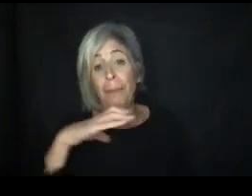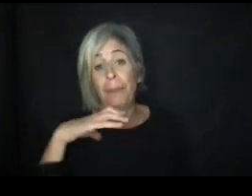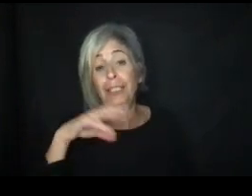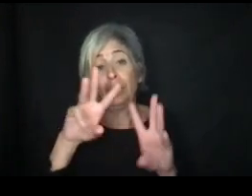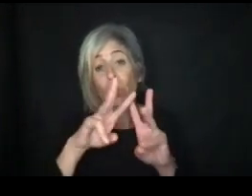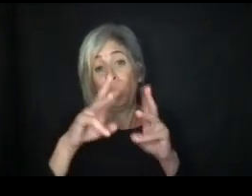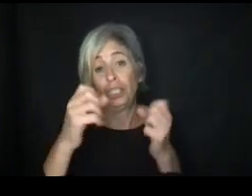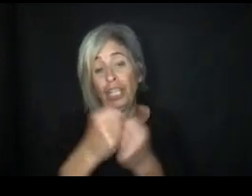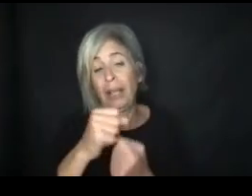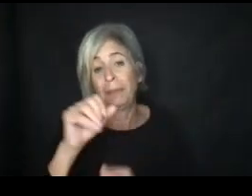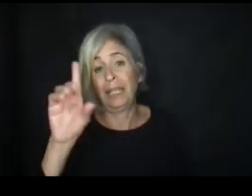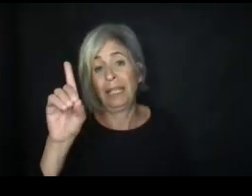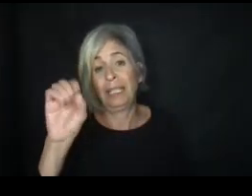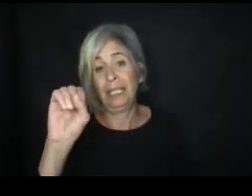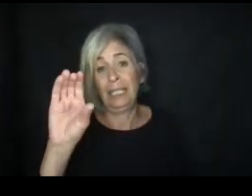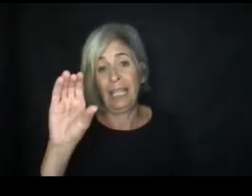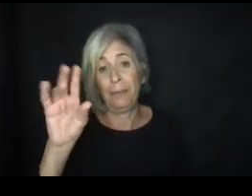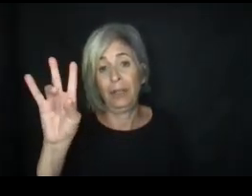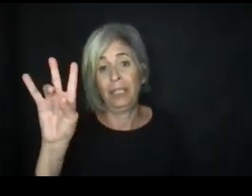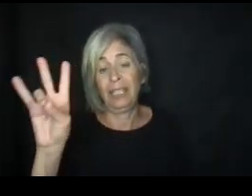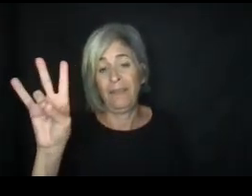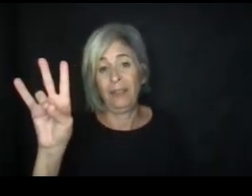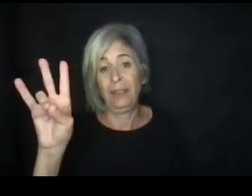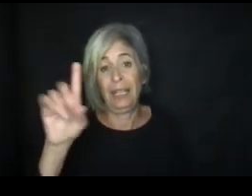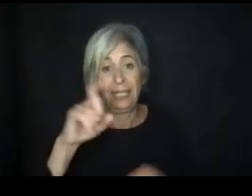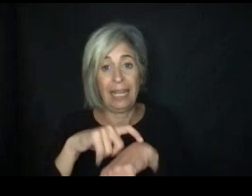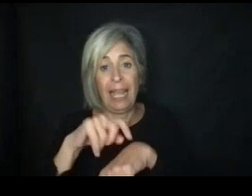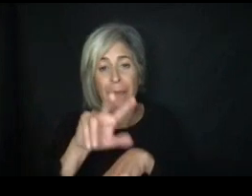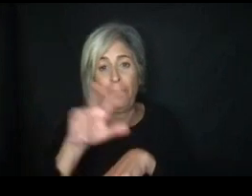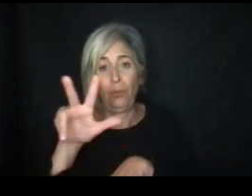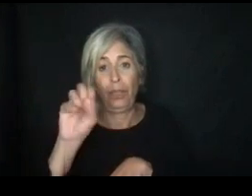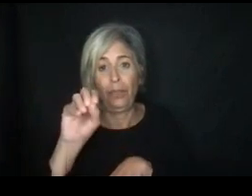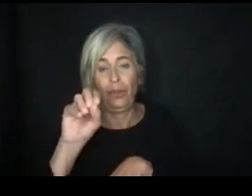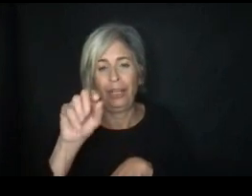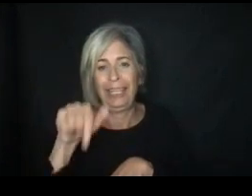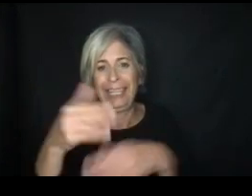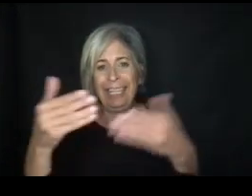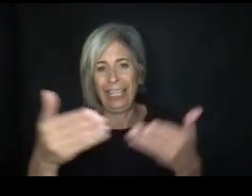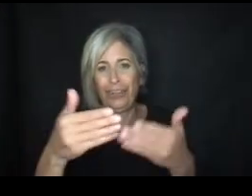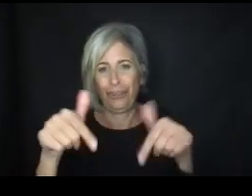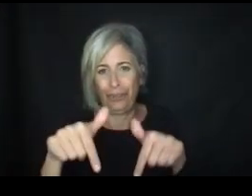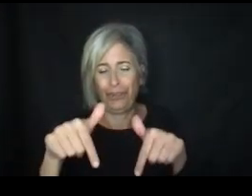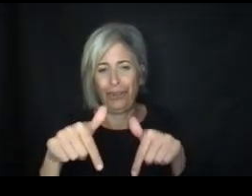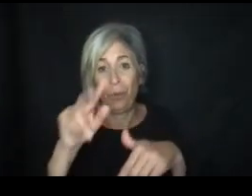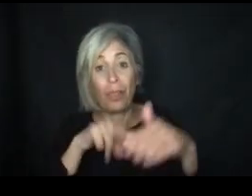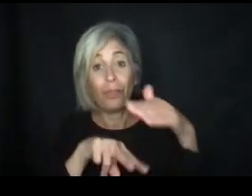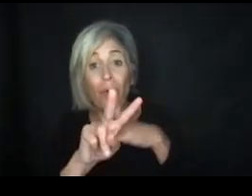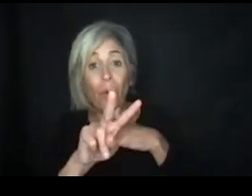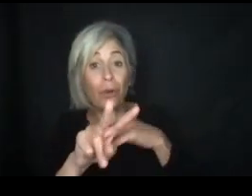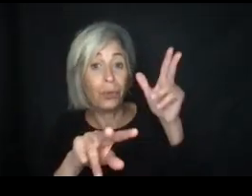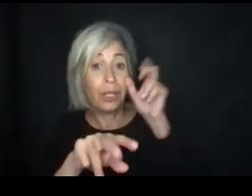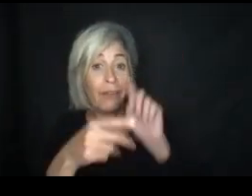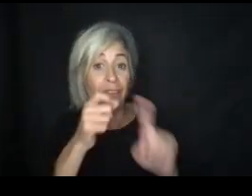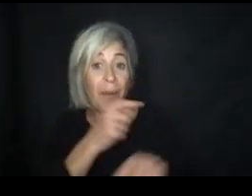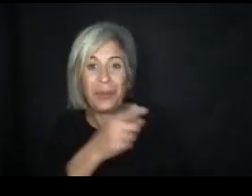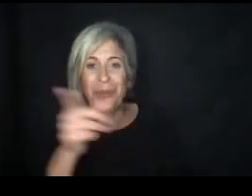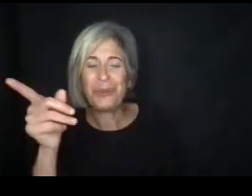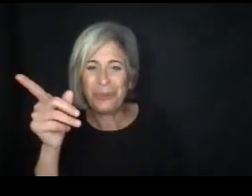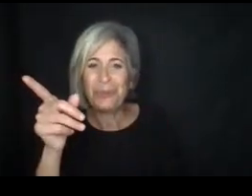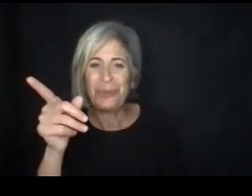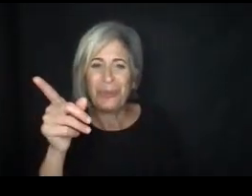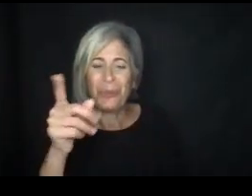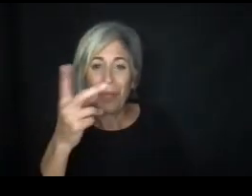be December 7th at 3:30 p.m. here in the commission chambers. So we look forward to hearing more from you. We